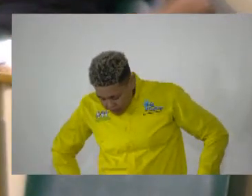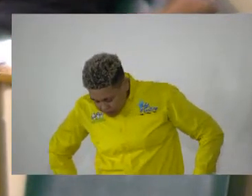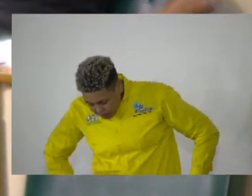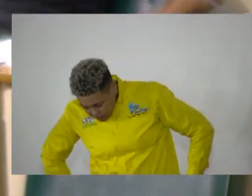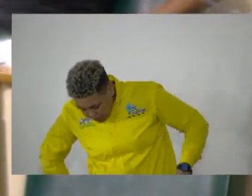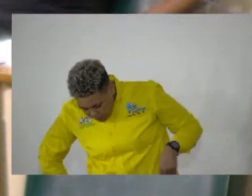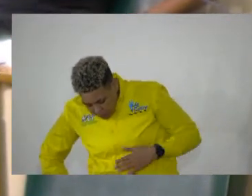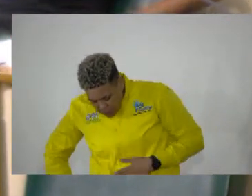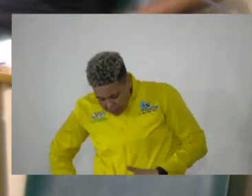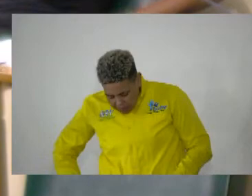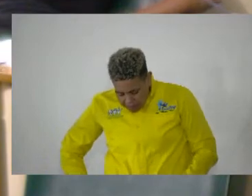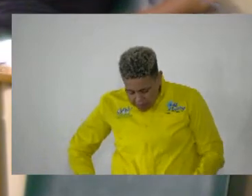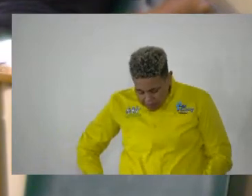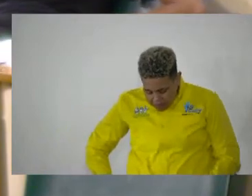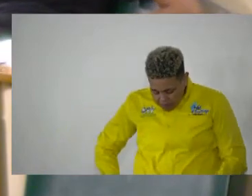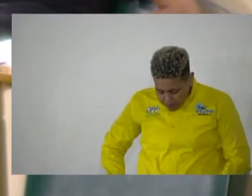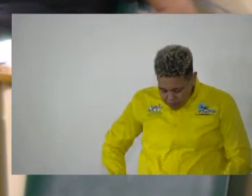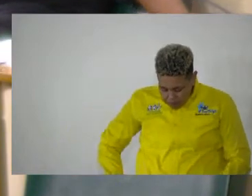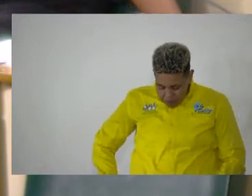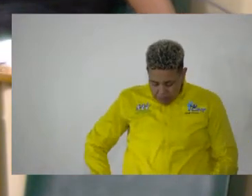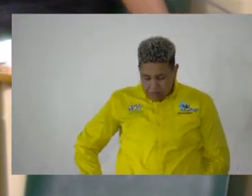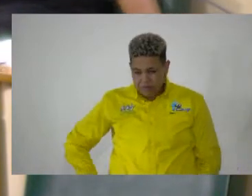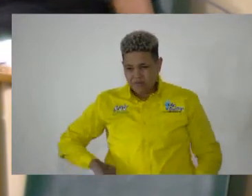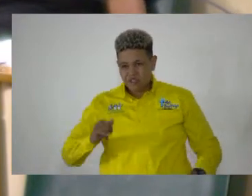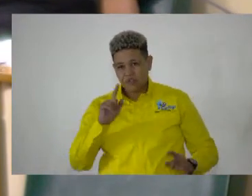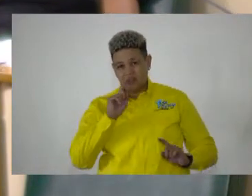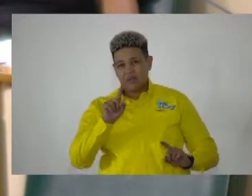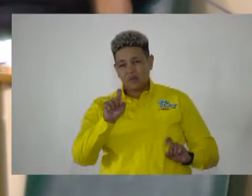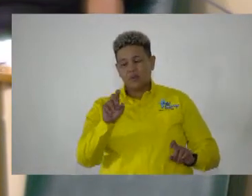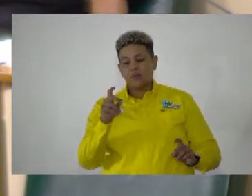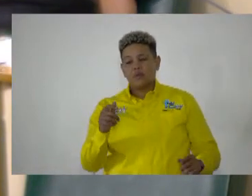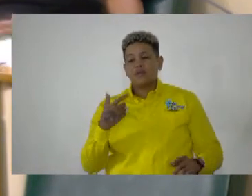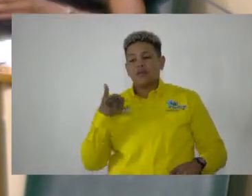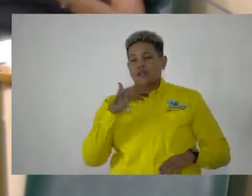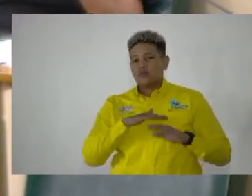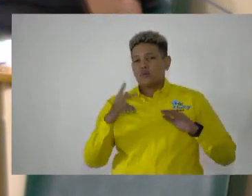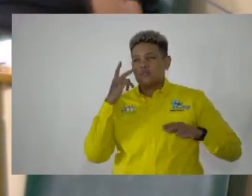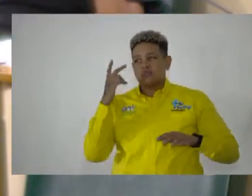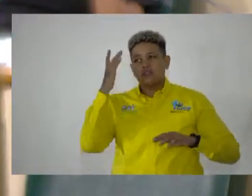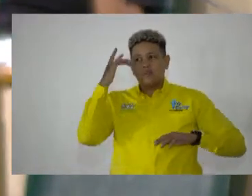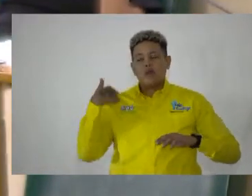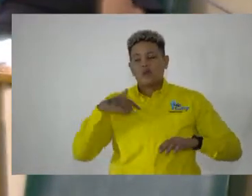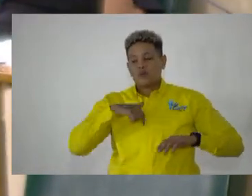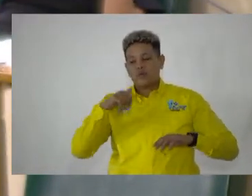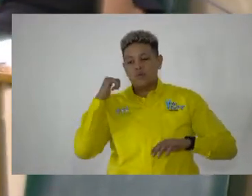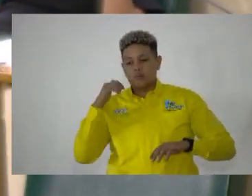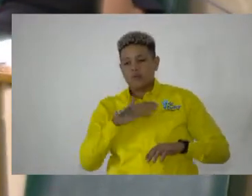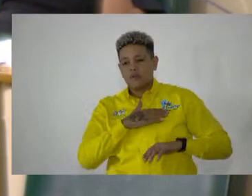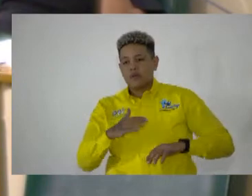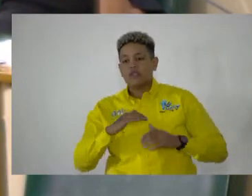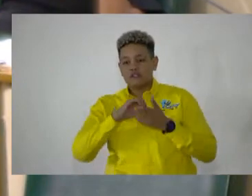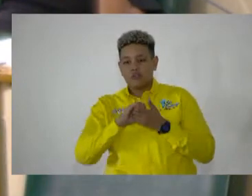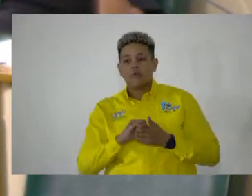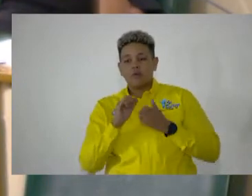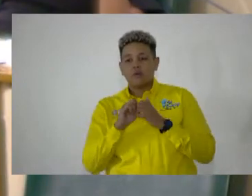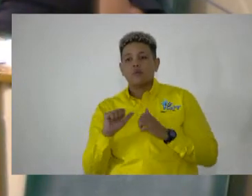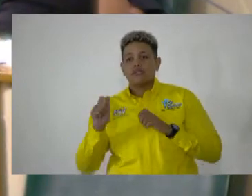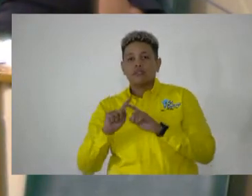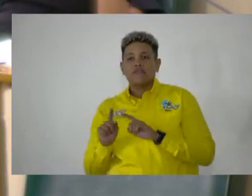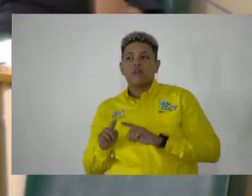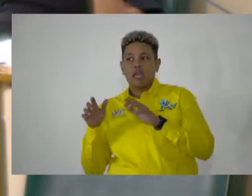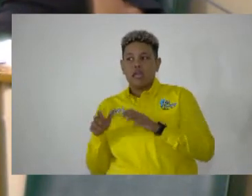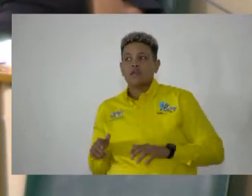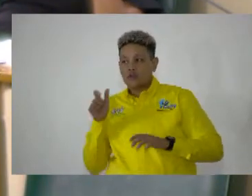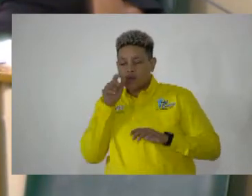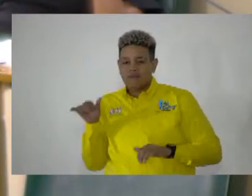very quickly, I don't see why we would not be willing to partner with entities that